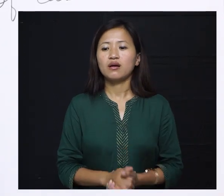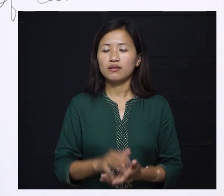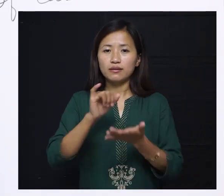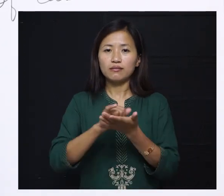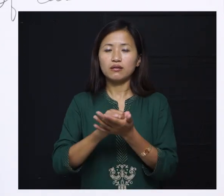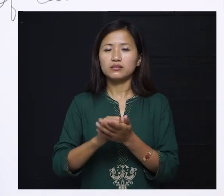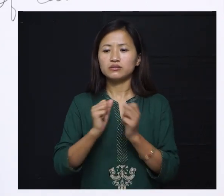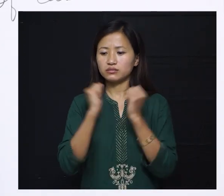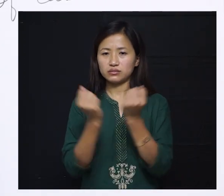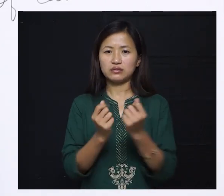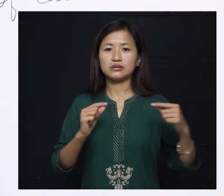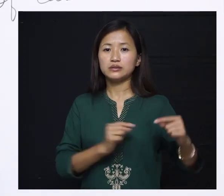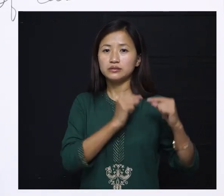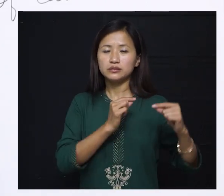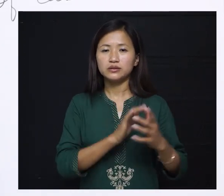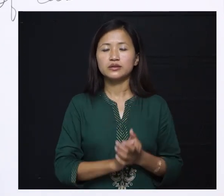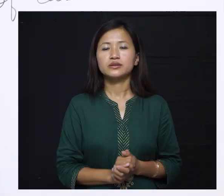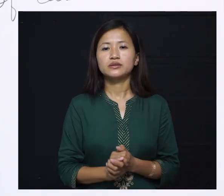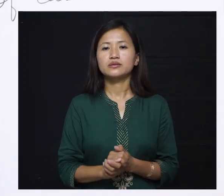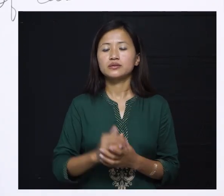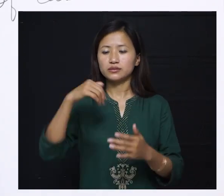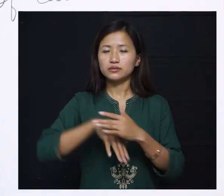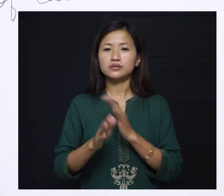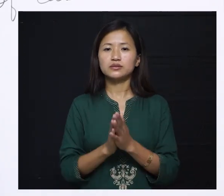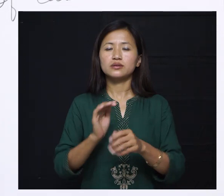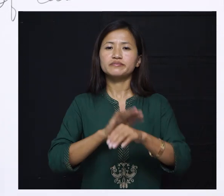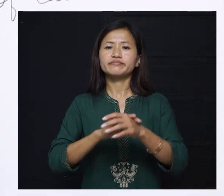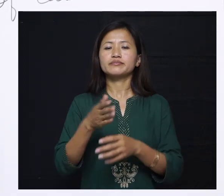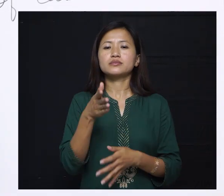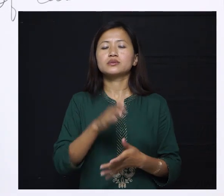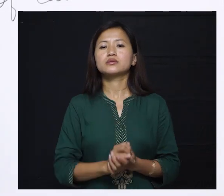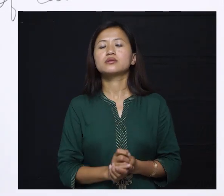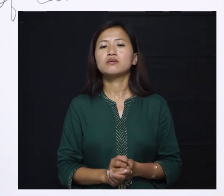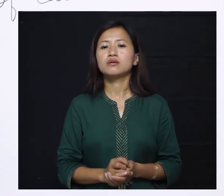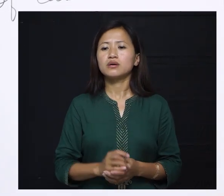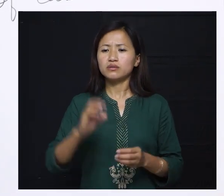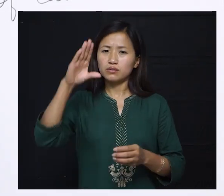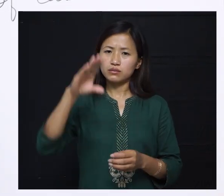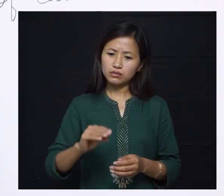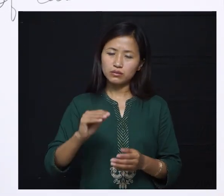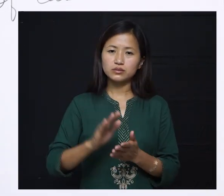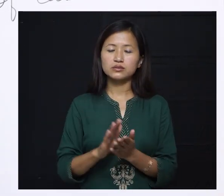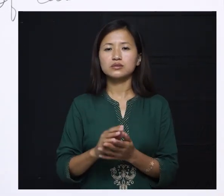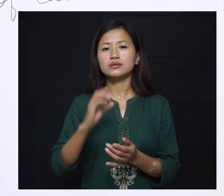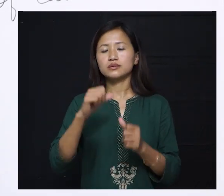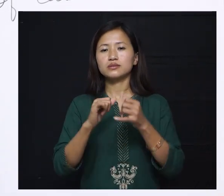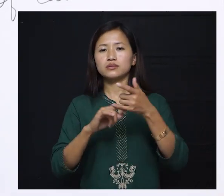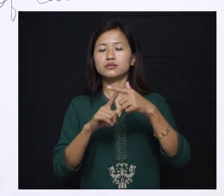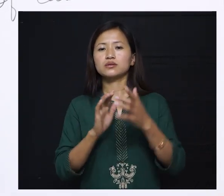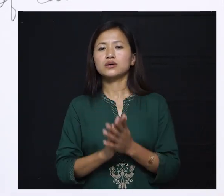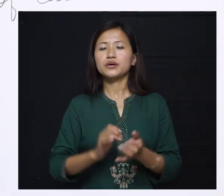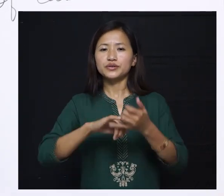was a social evil, and that in this untouchable, what happened is the lowest caste of the society, that